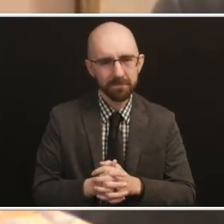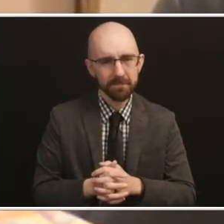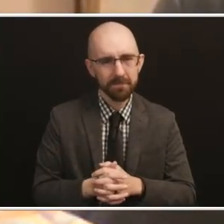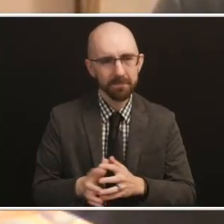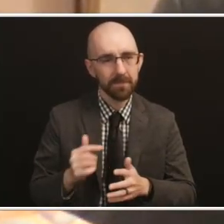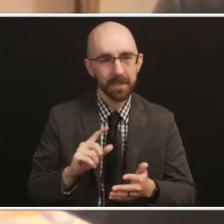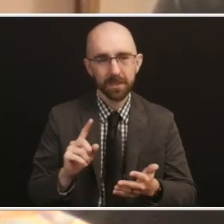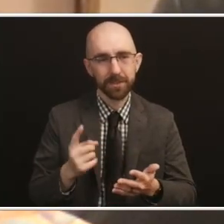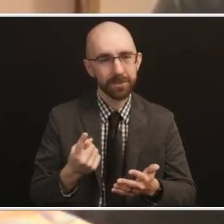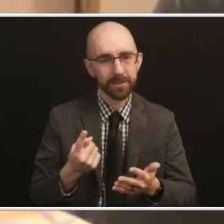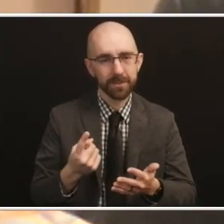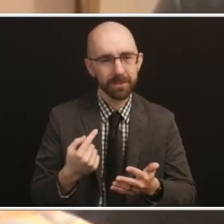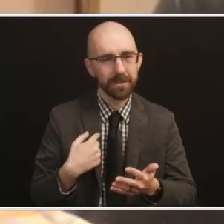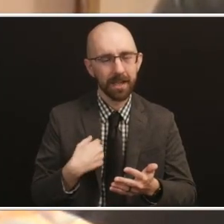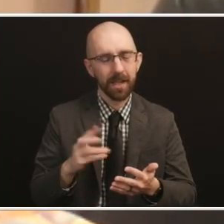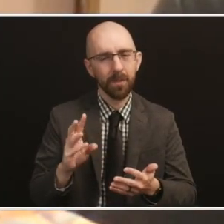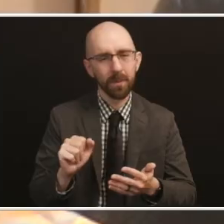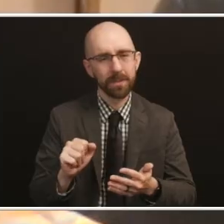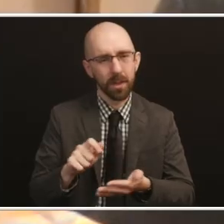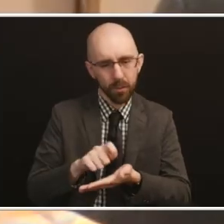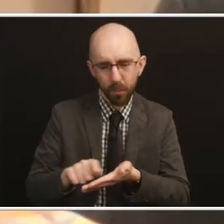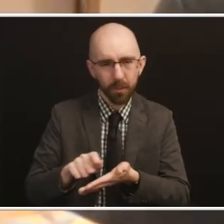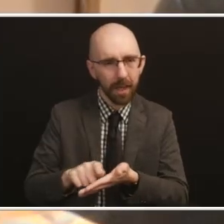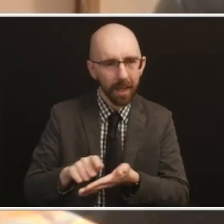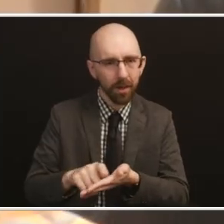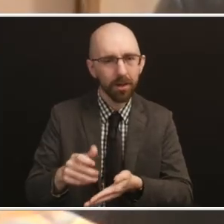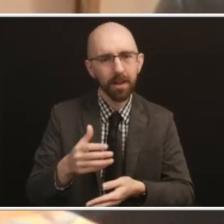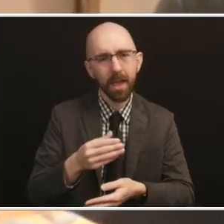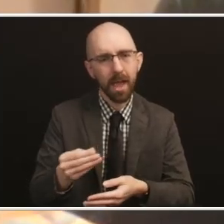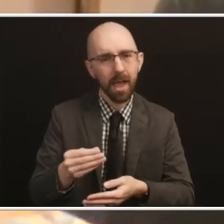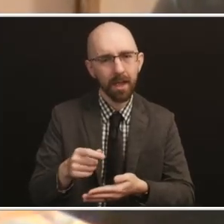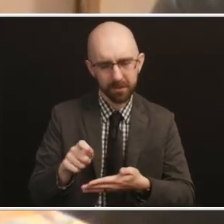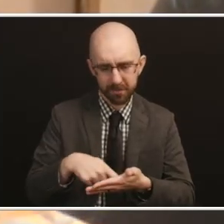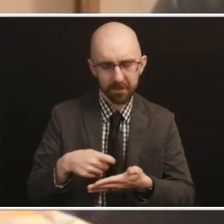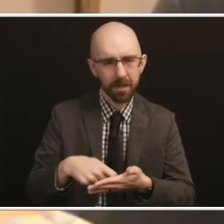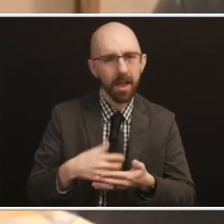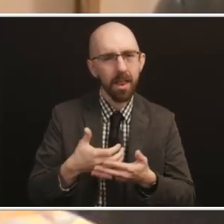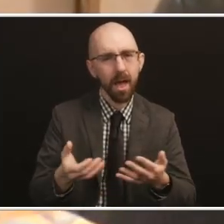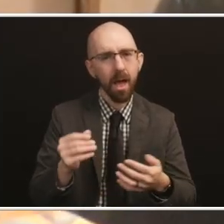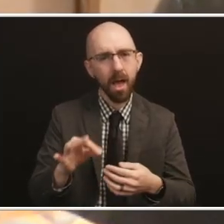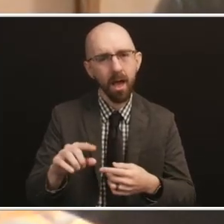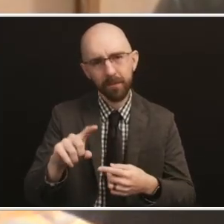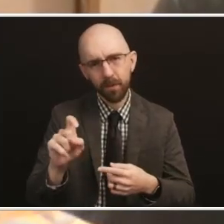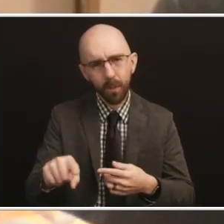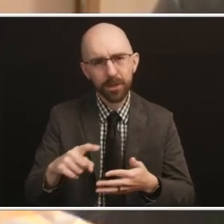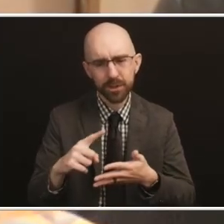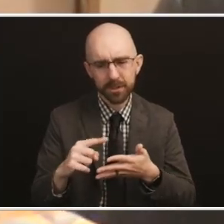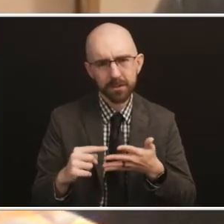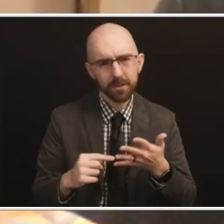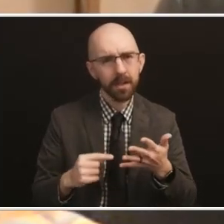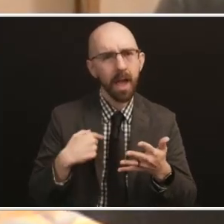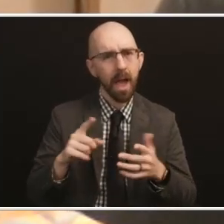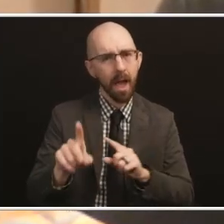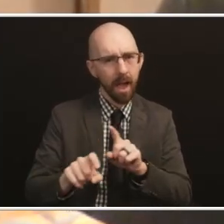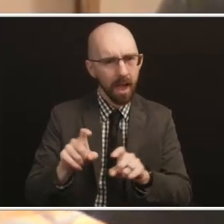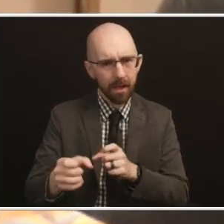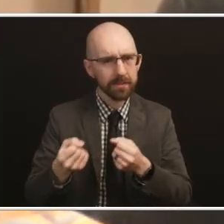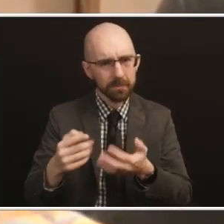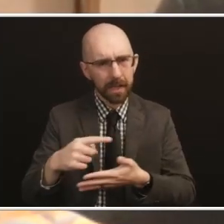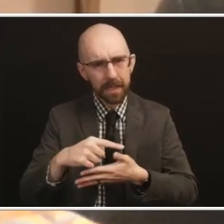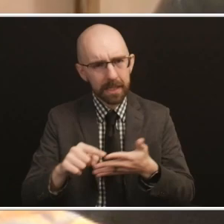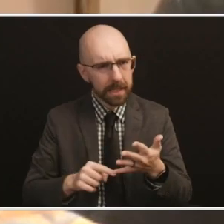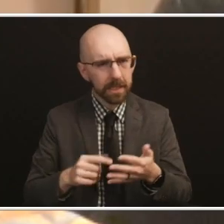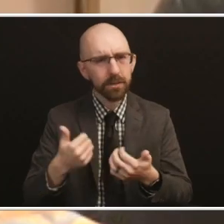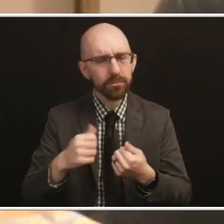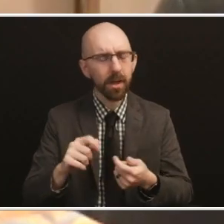just, I was the note taker and wrote a lot of questions and asked a lot of questions, trying